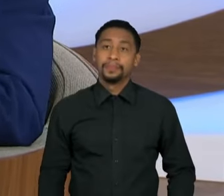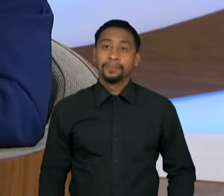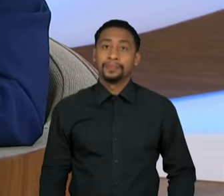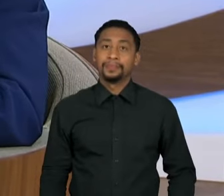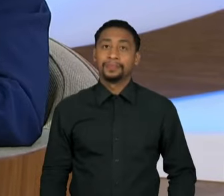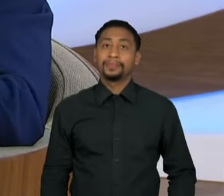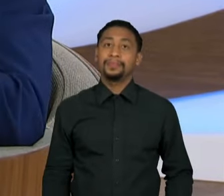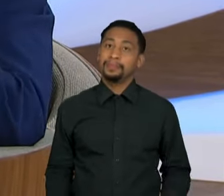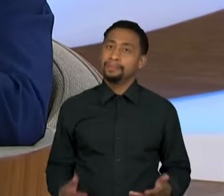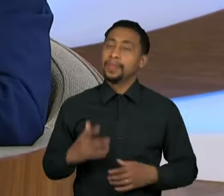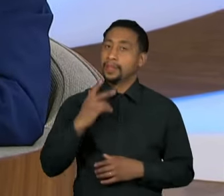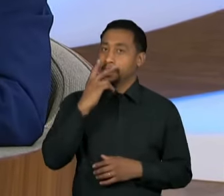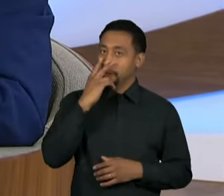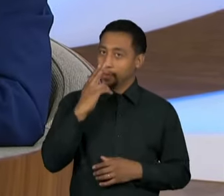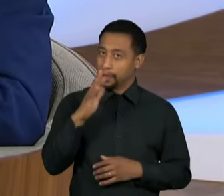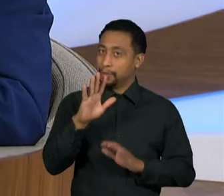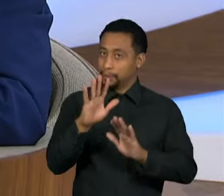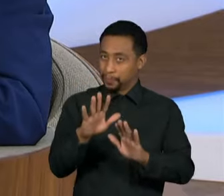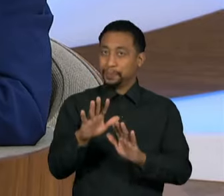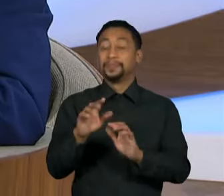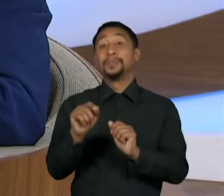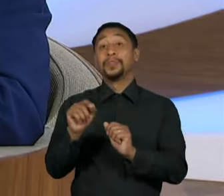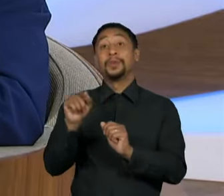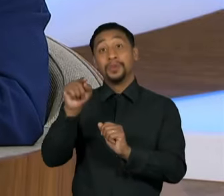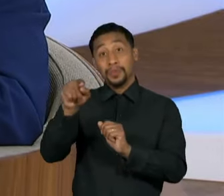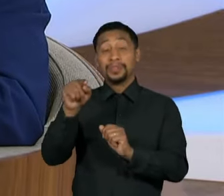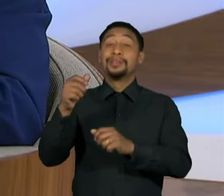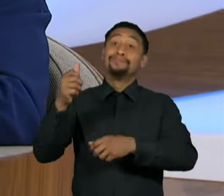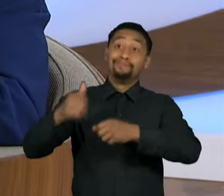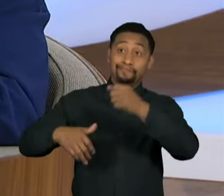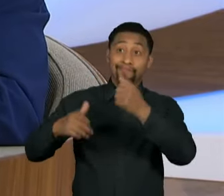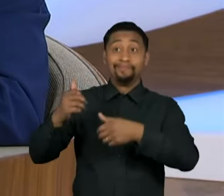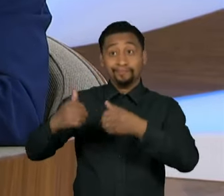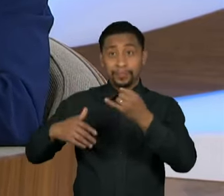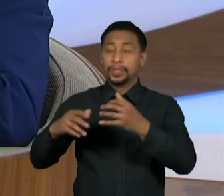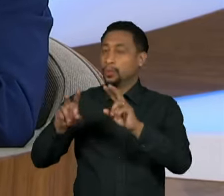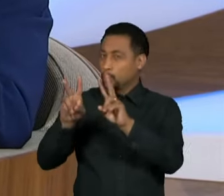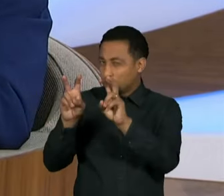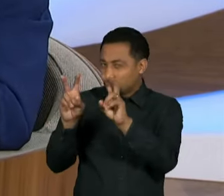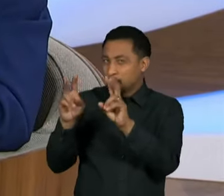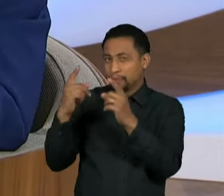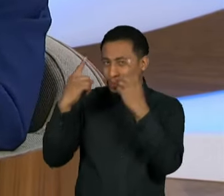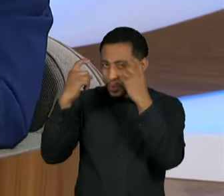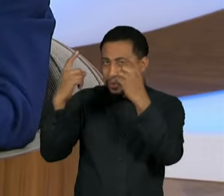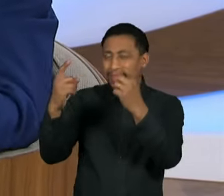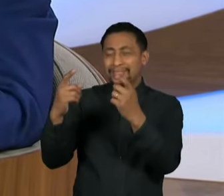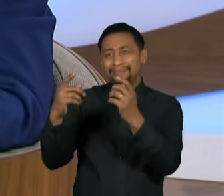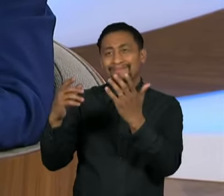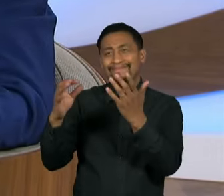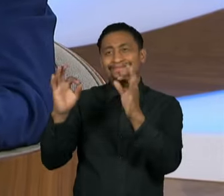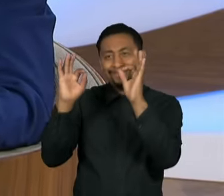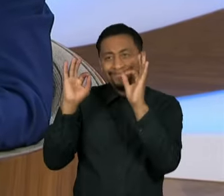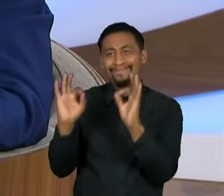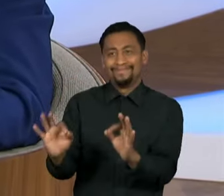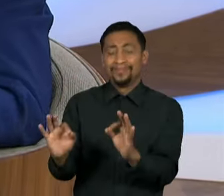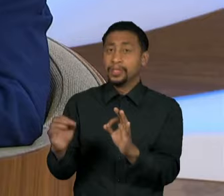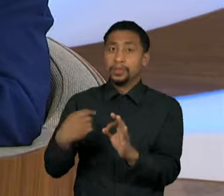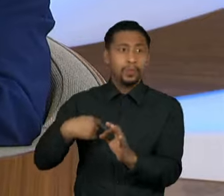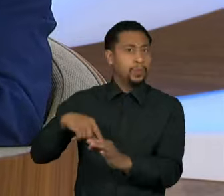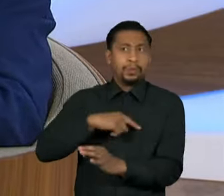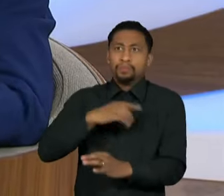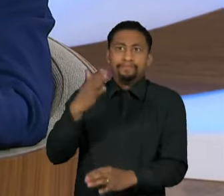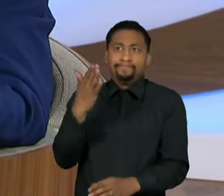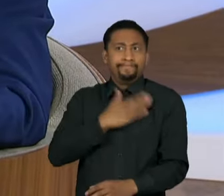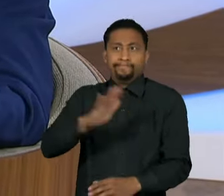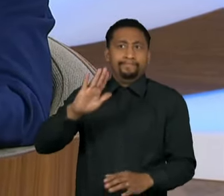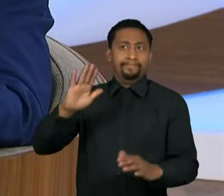I think, Thiago, you put the emphasis in exactly the right place, because violence, we all abhor violence,